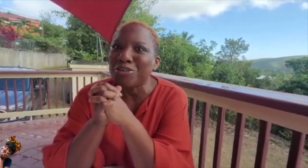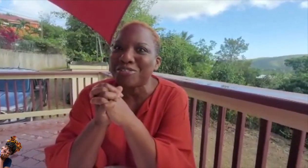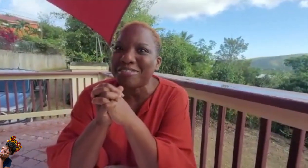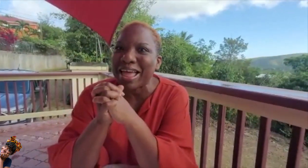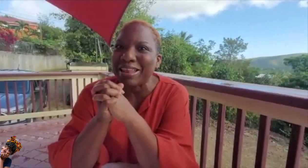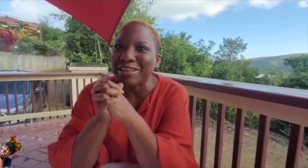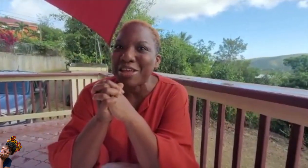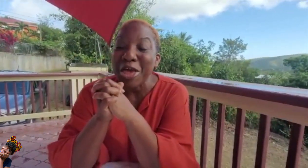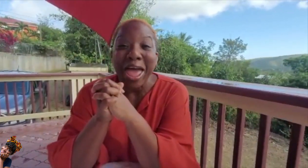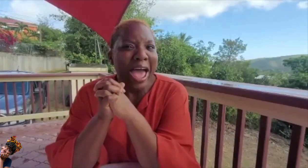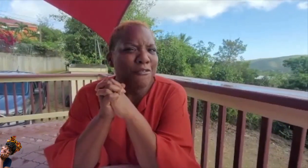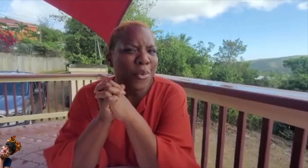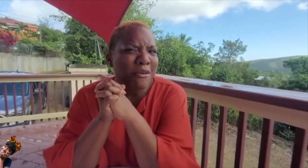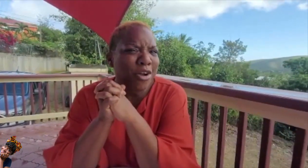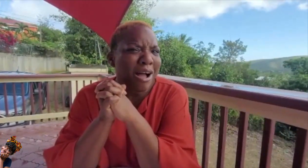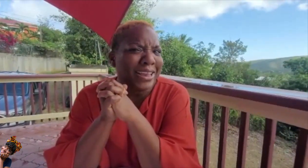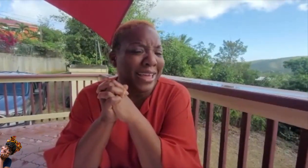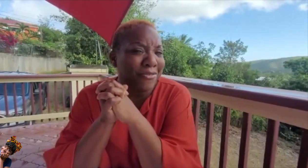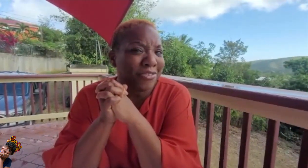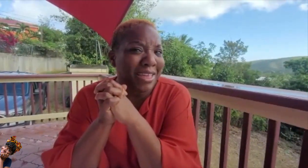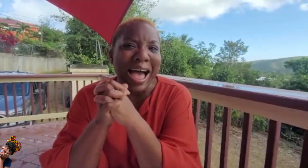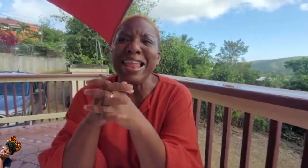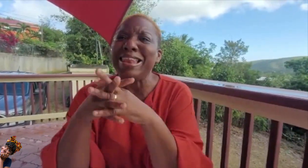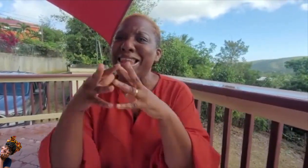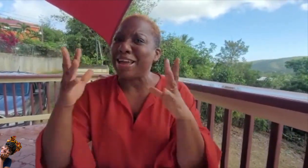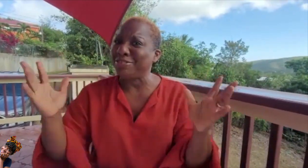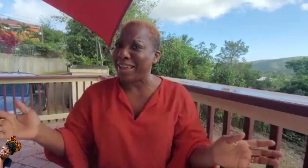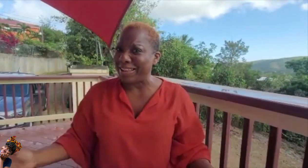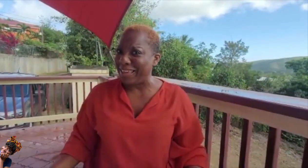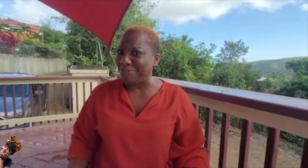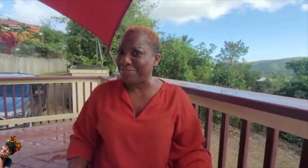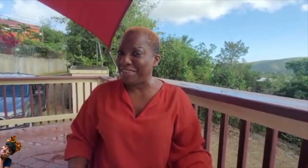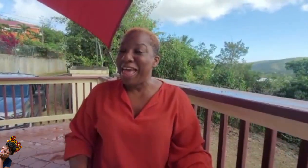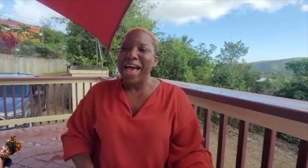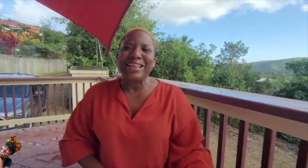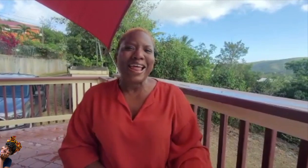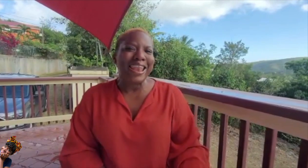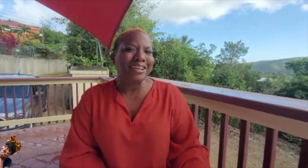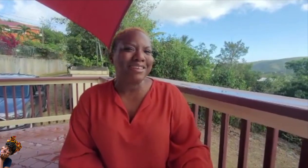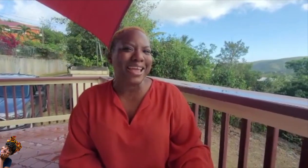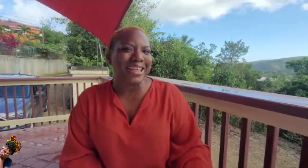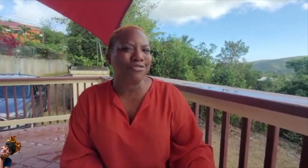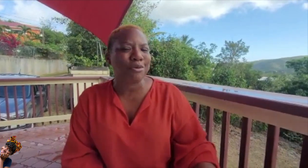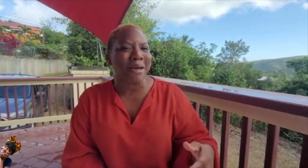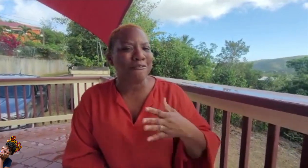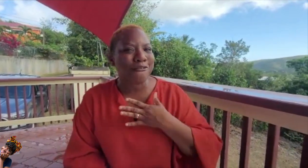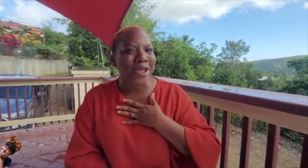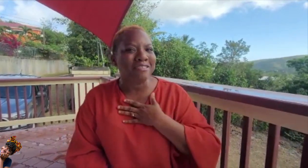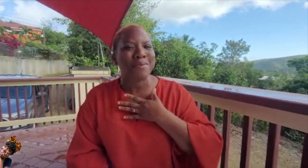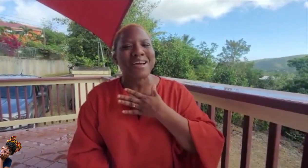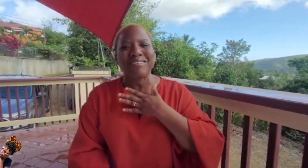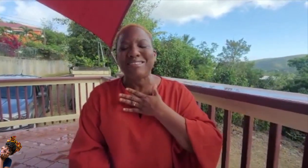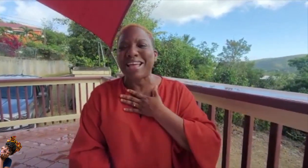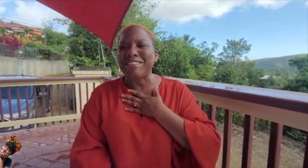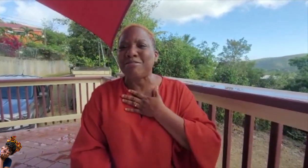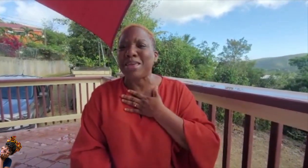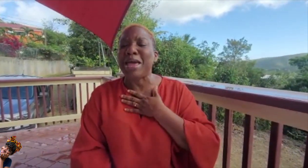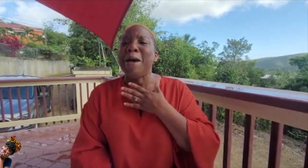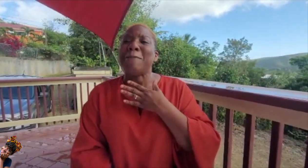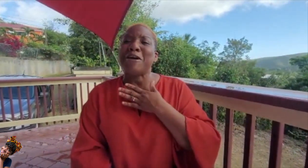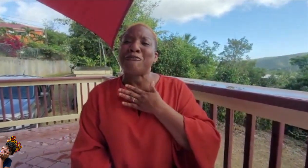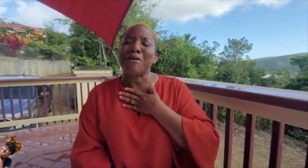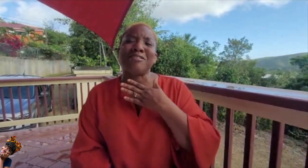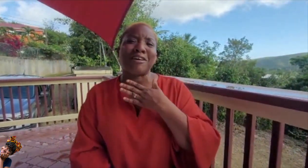fully understand. Have you ever gotten gifts? I like to get gifts. And I like to get gifts from my friends because it tells